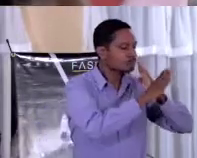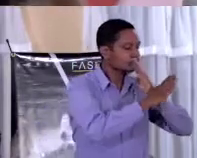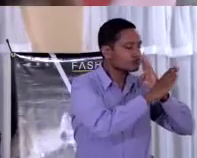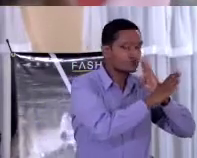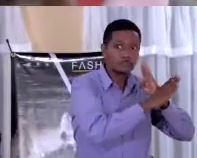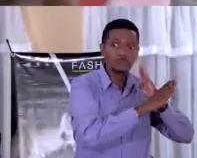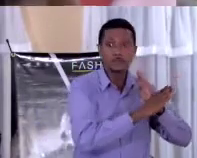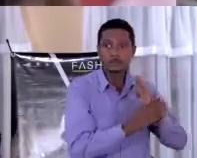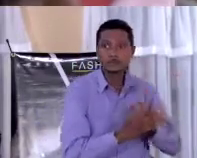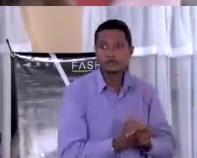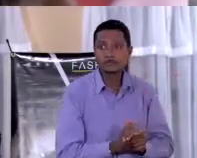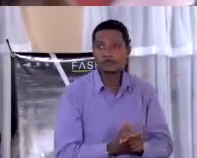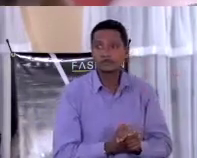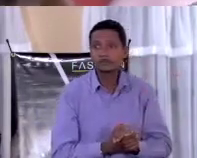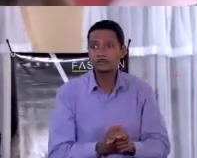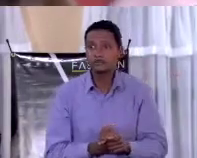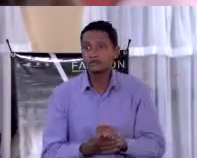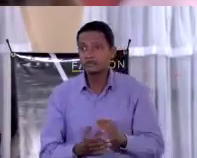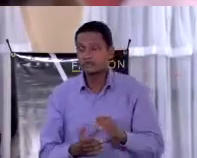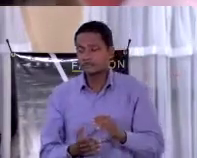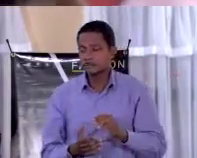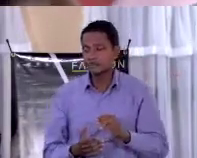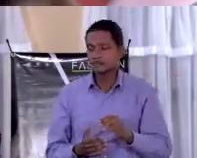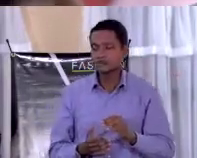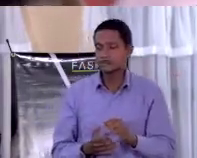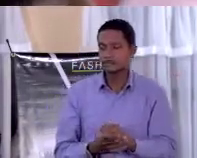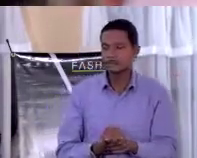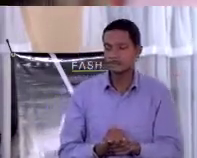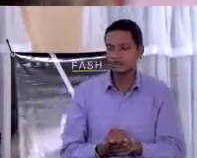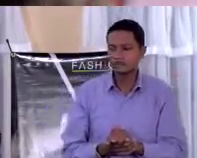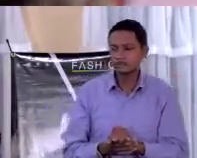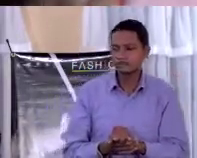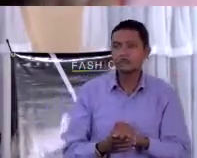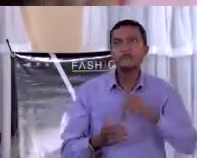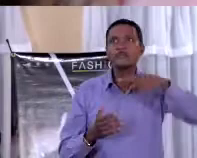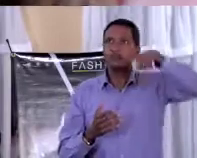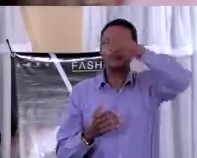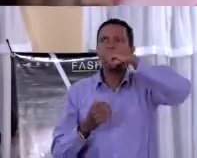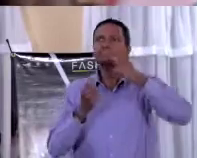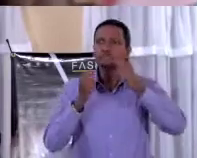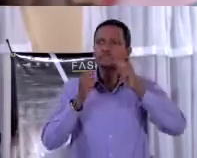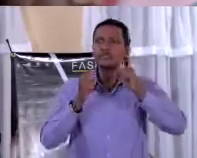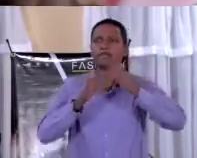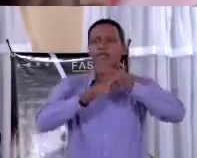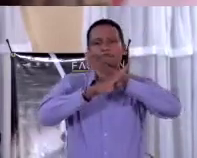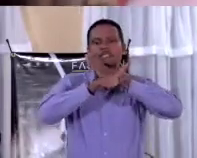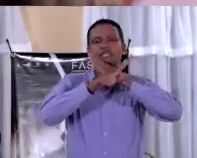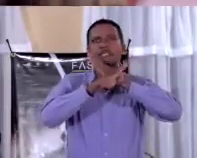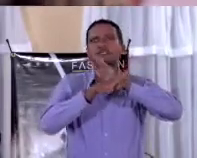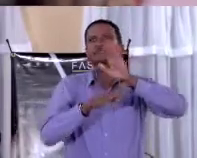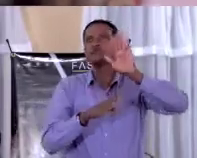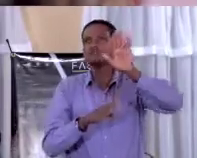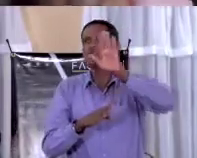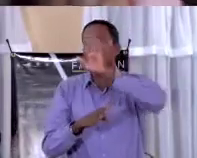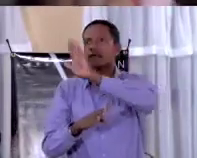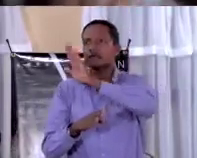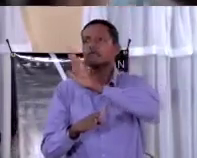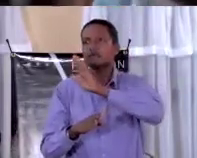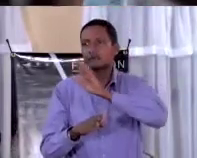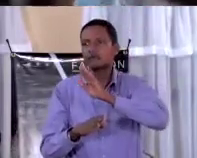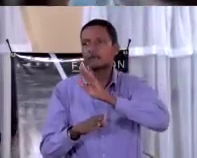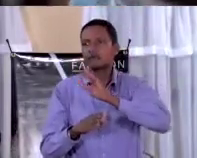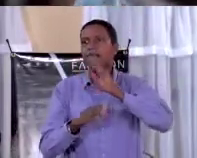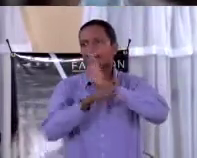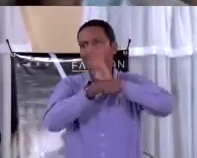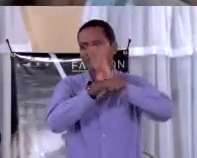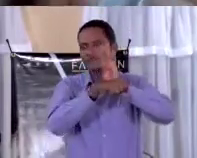Right? So do you still believe that we should approach things from a collective point of view in the sense of probably